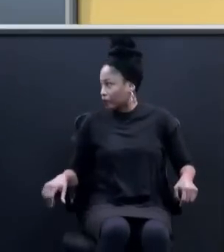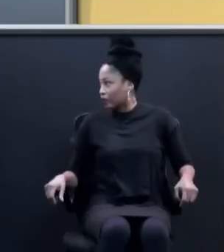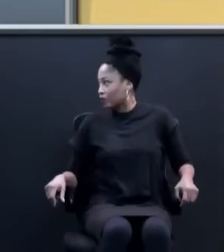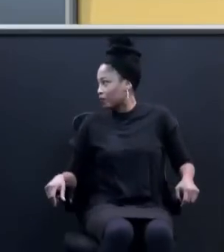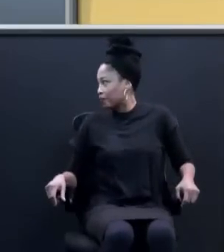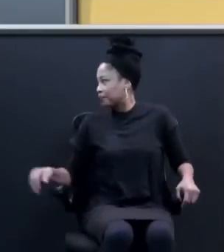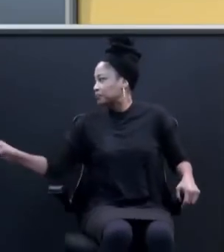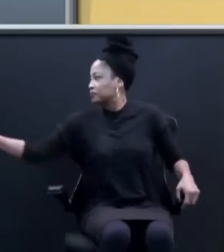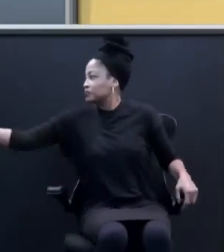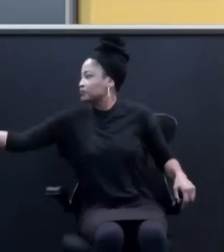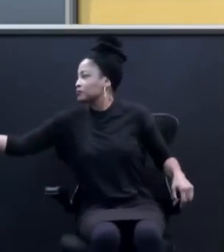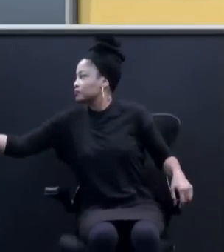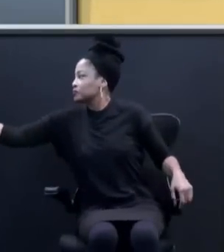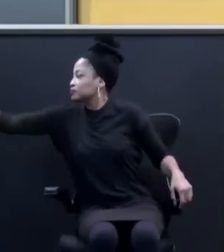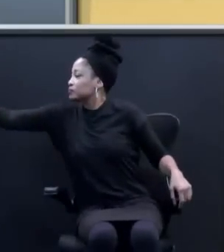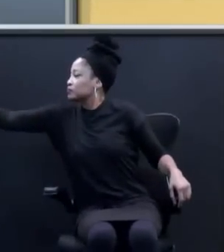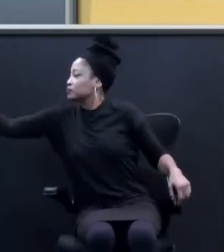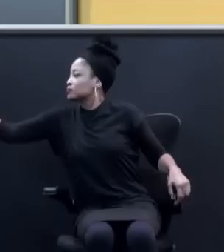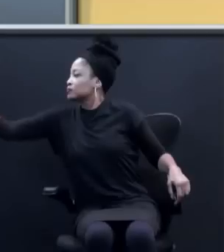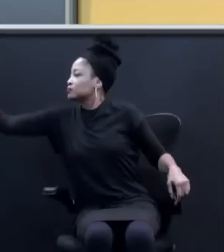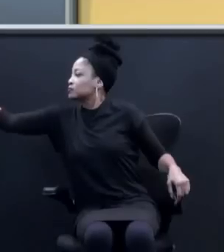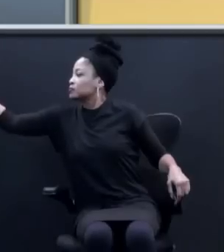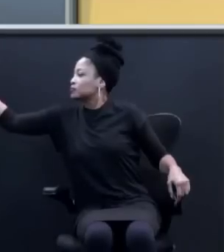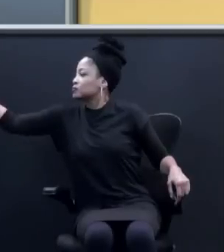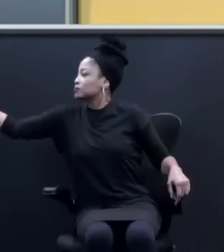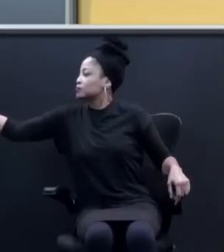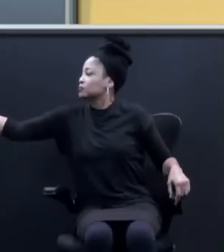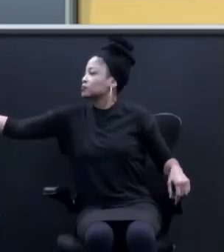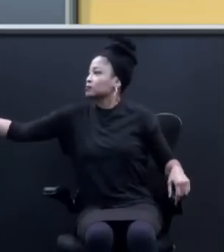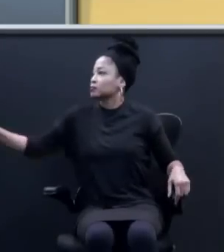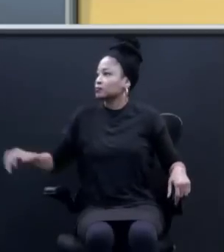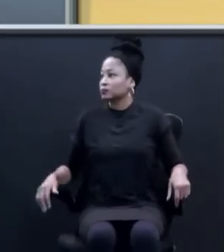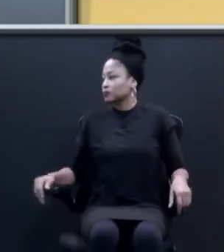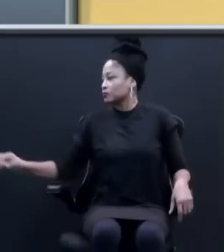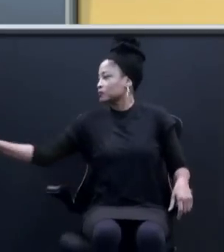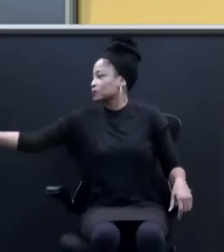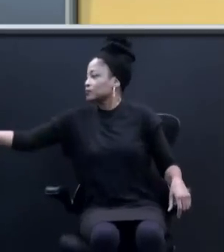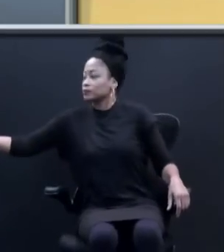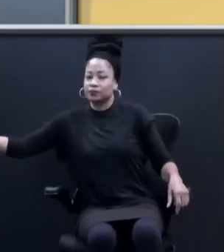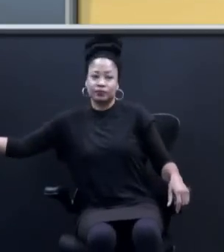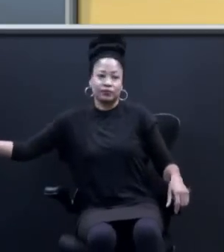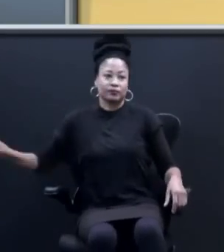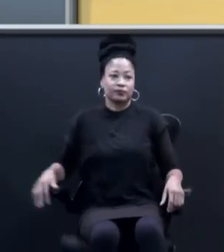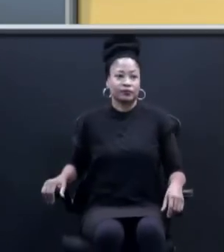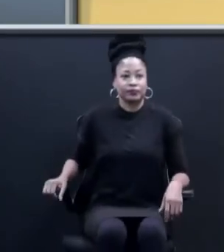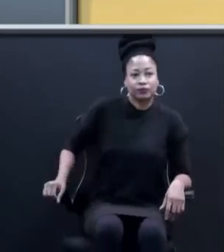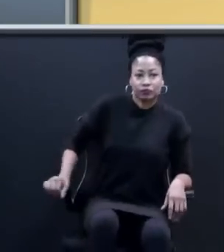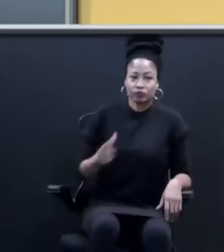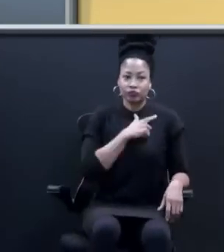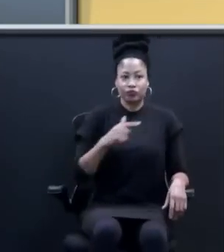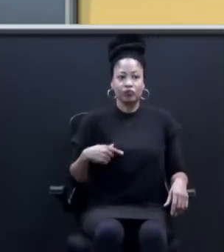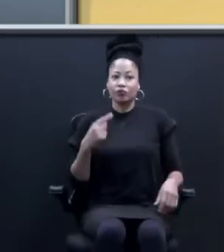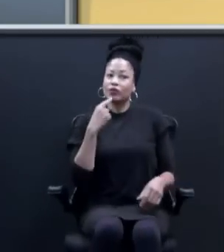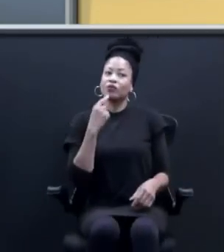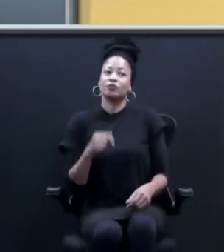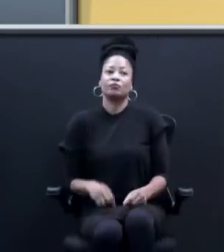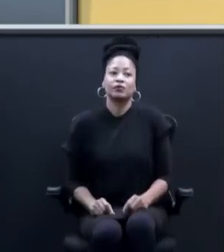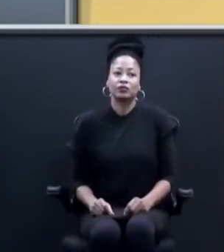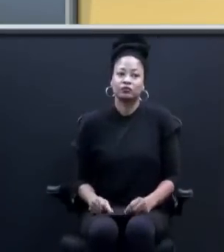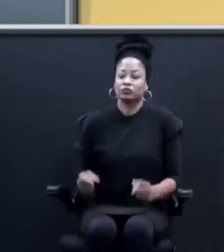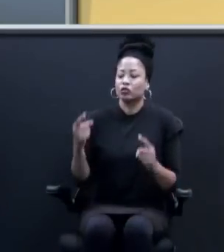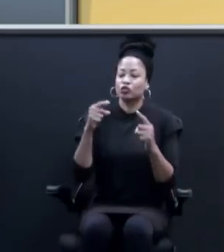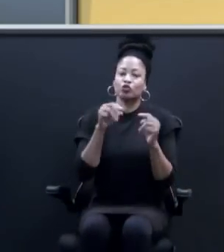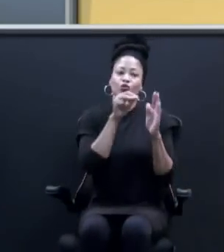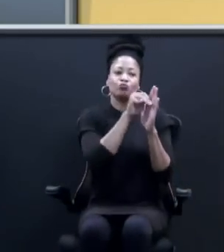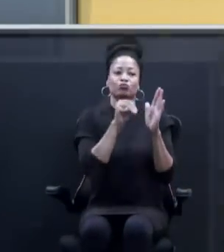We want to make sure that you understand all of these feast days. Verse 9, go ahead. And the Lord spake unto Moses,